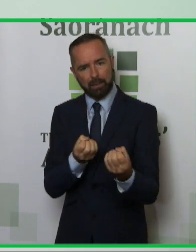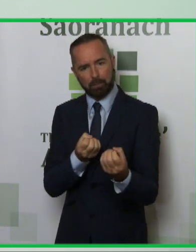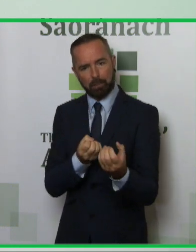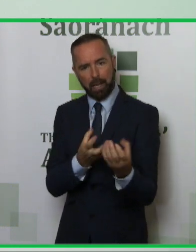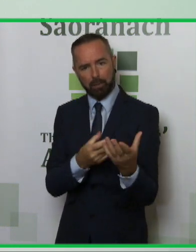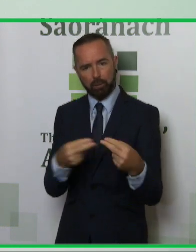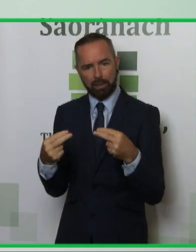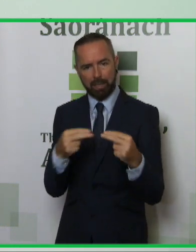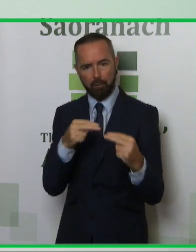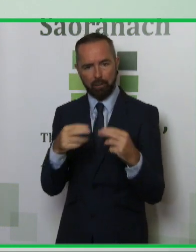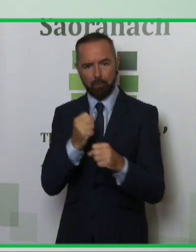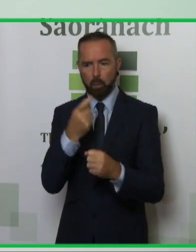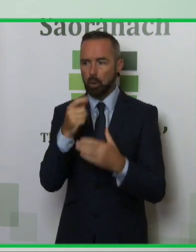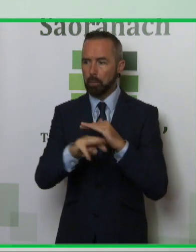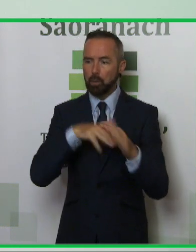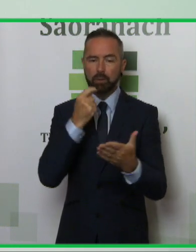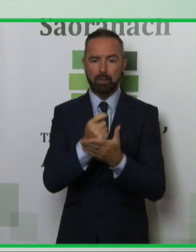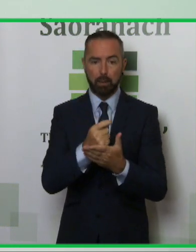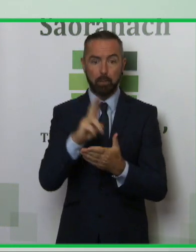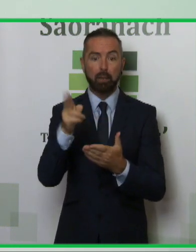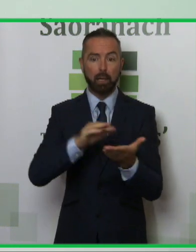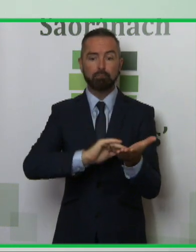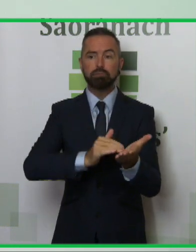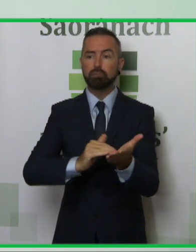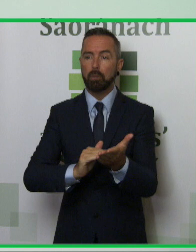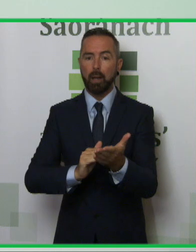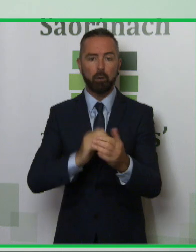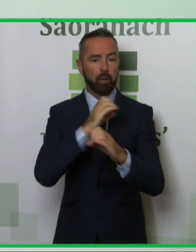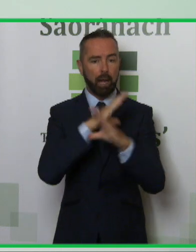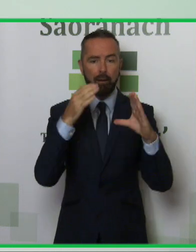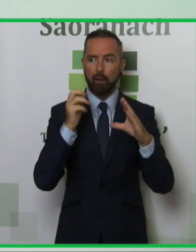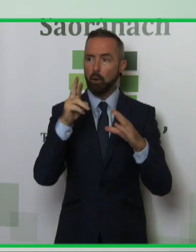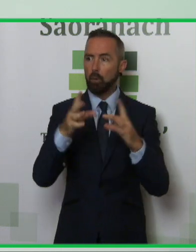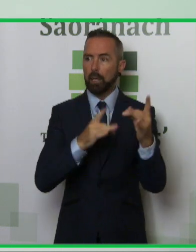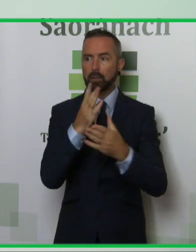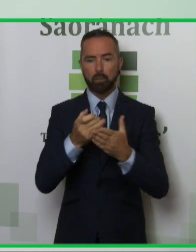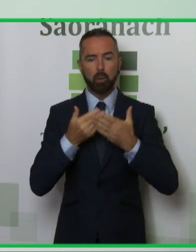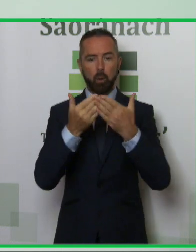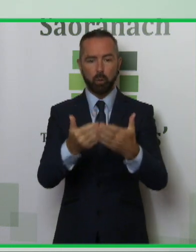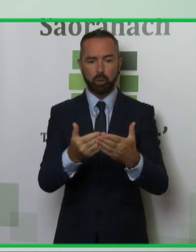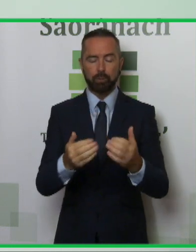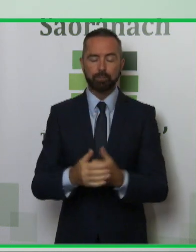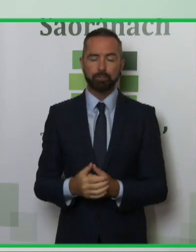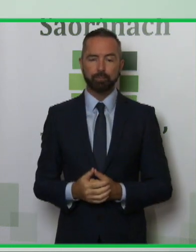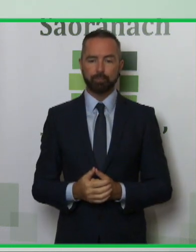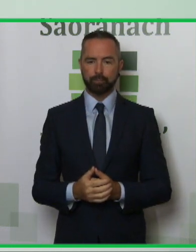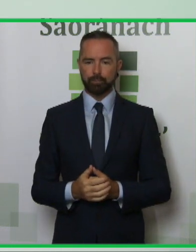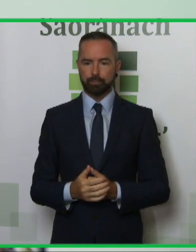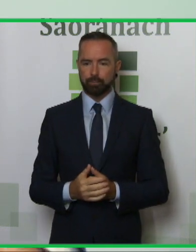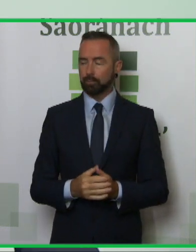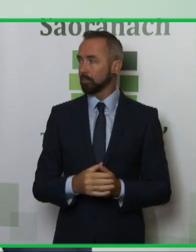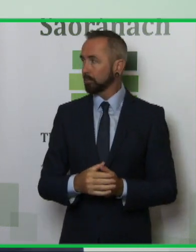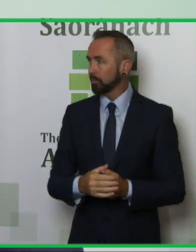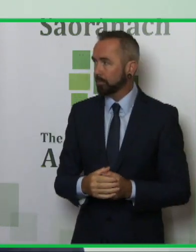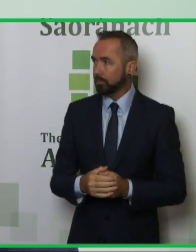month's time, and you'll have the opportunity then to correct or clarify or make any proposals that you want as the Assembly to that